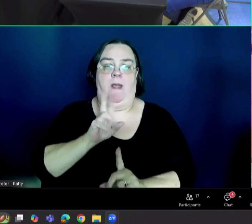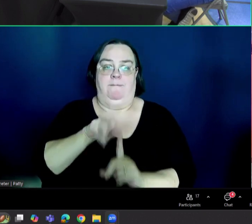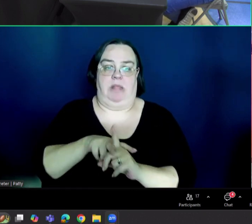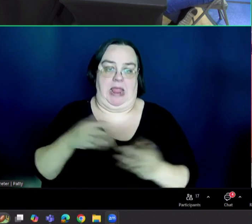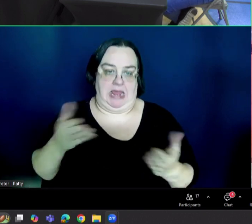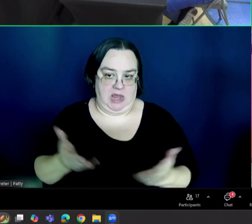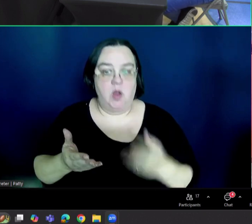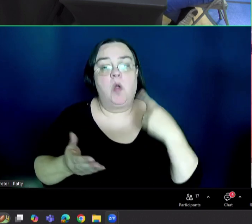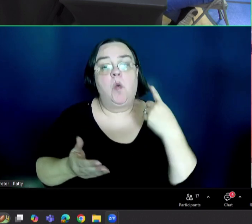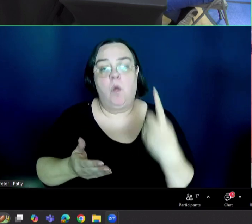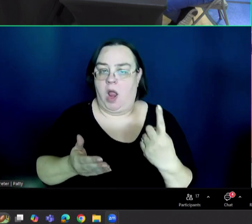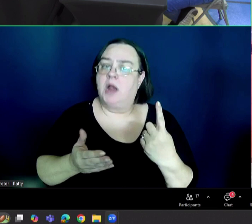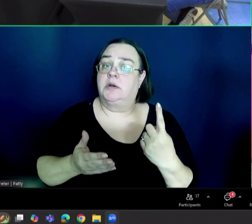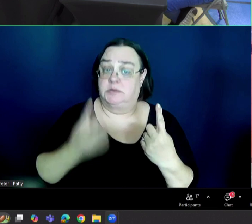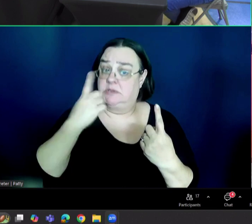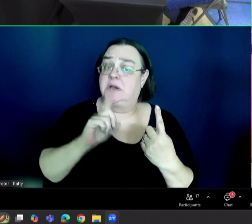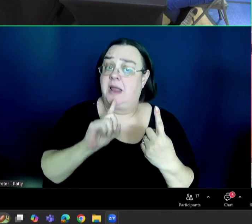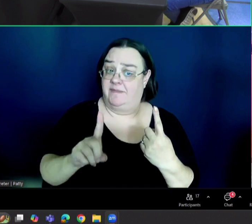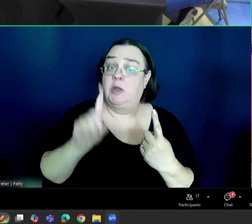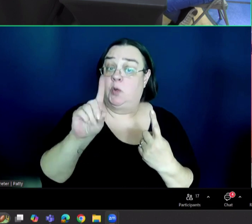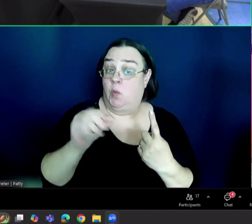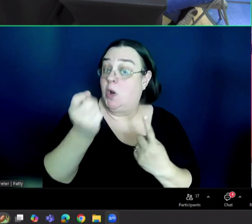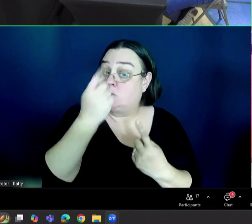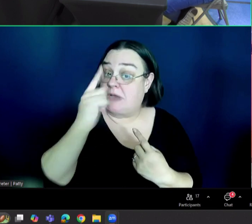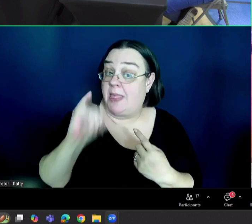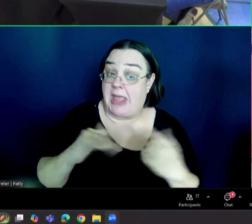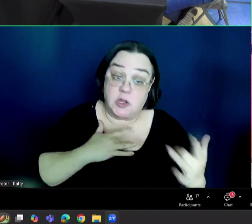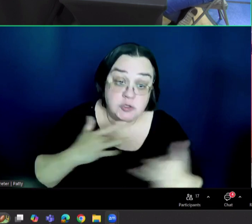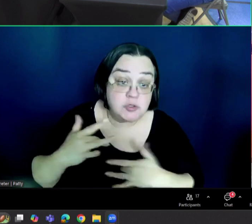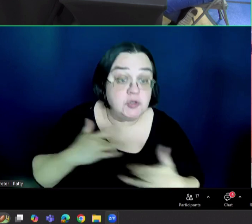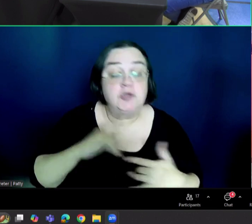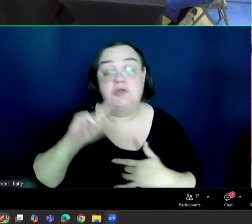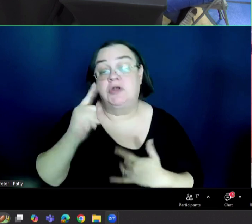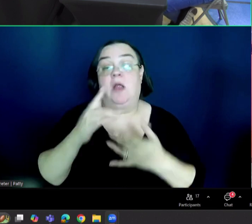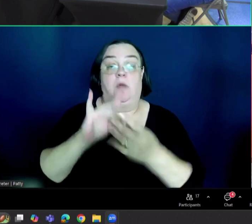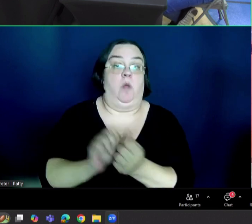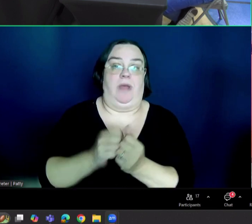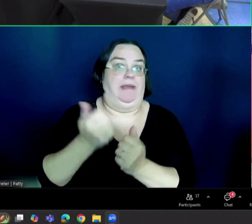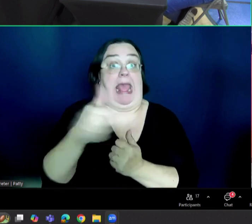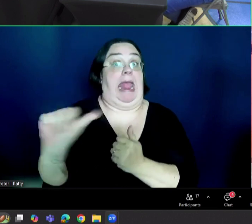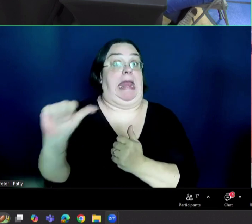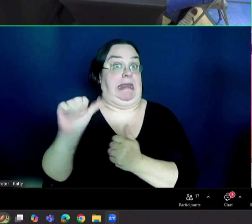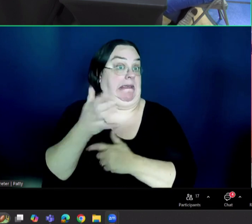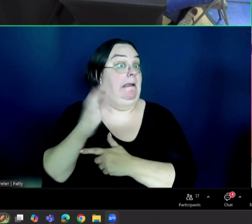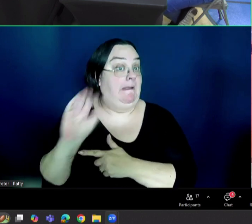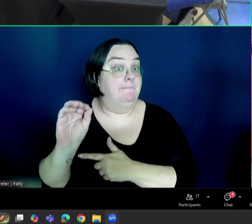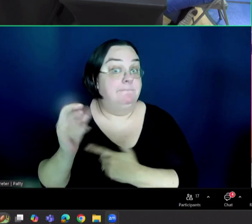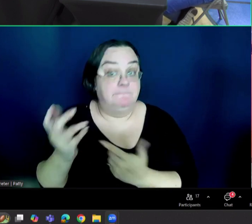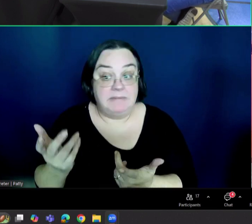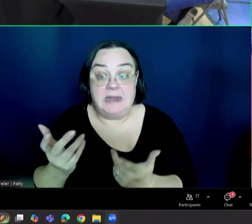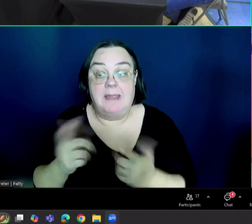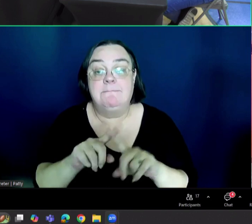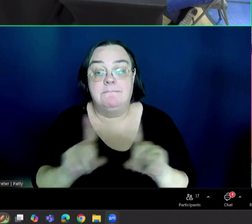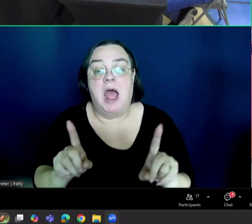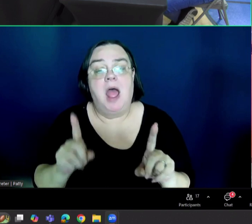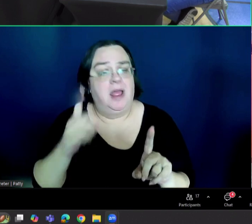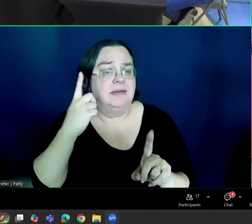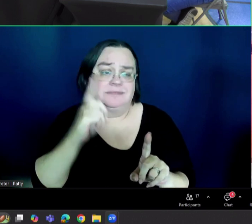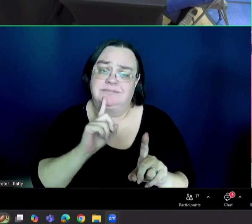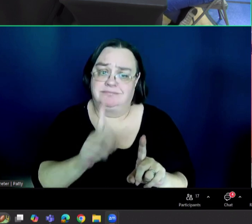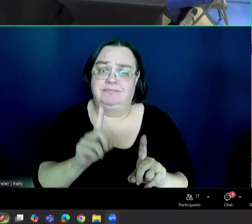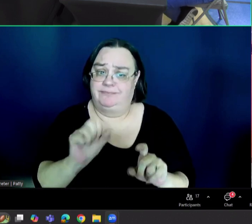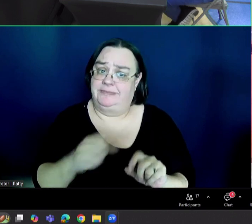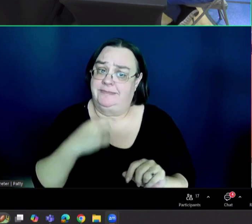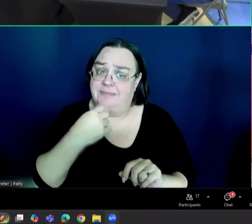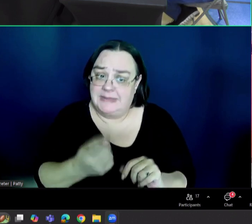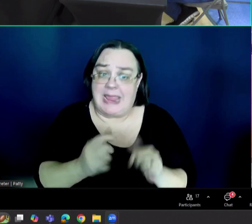I certainly understand the concern, just in terms of generally any company. But I certainly can tell you the way things